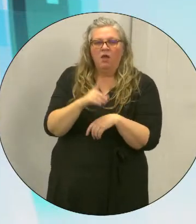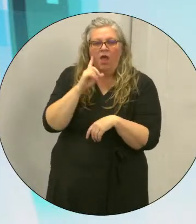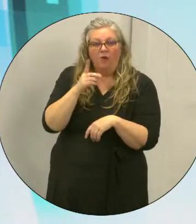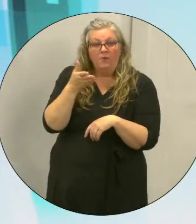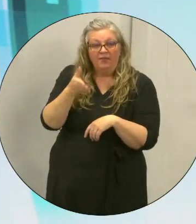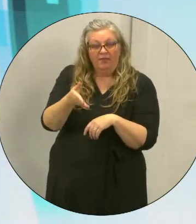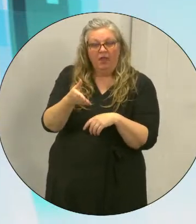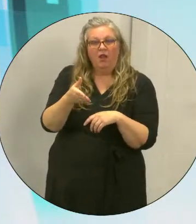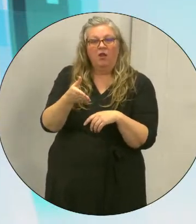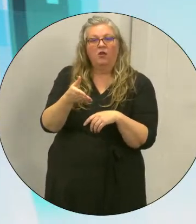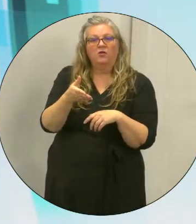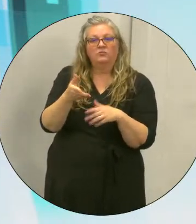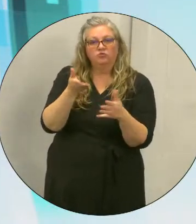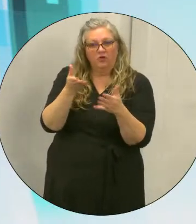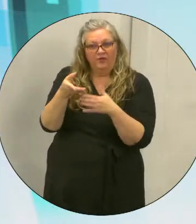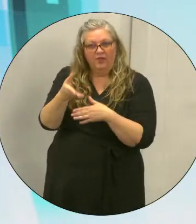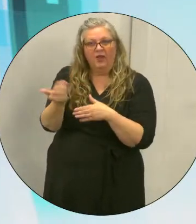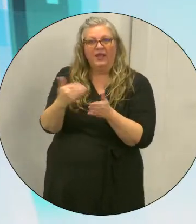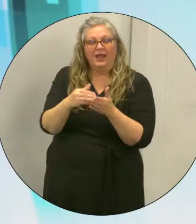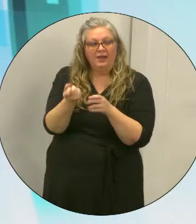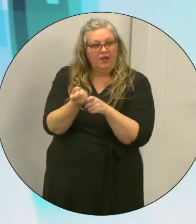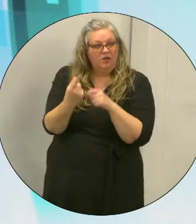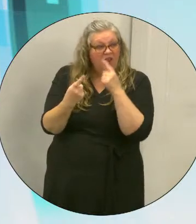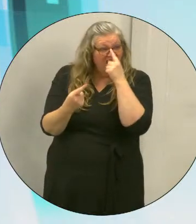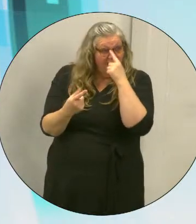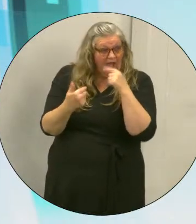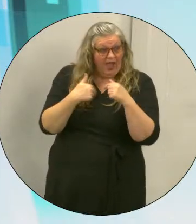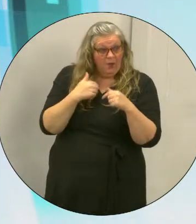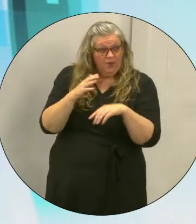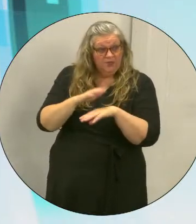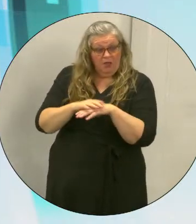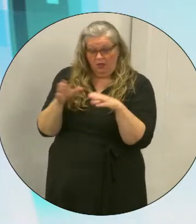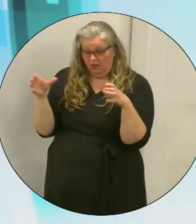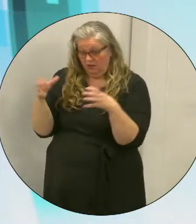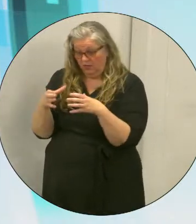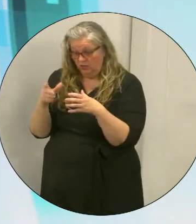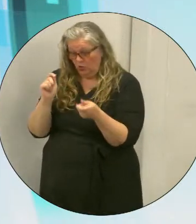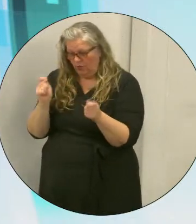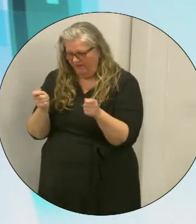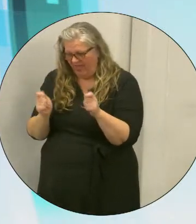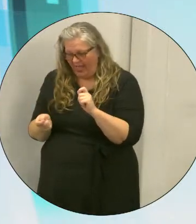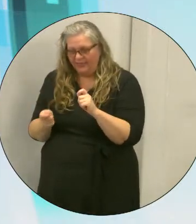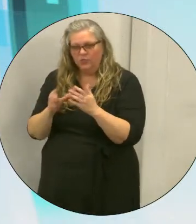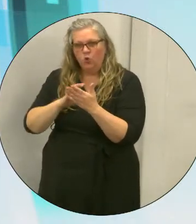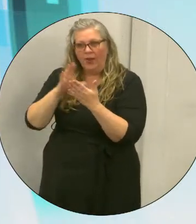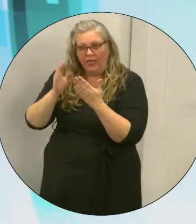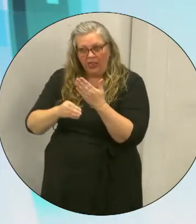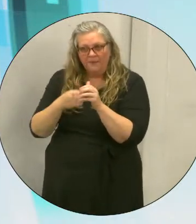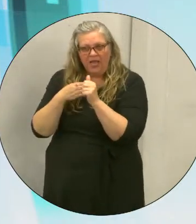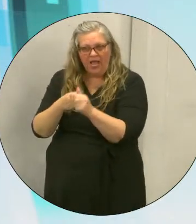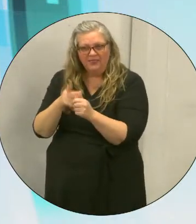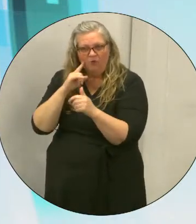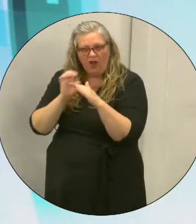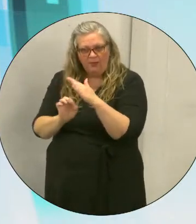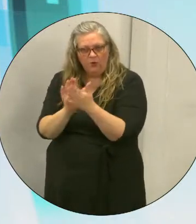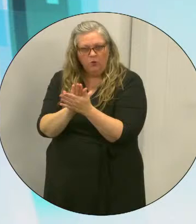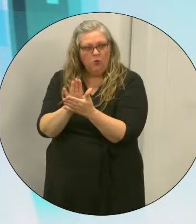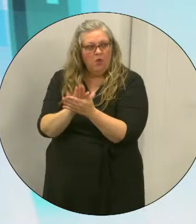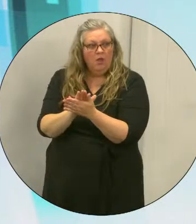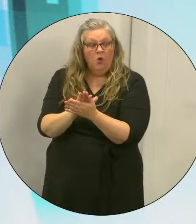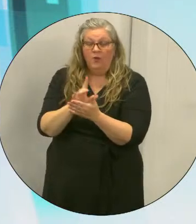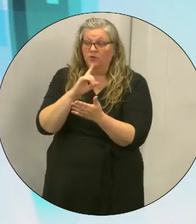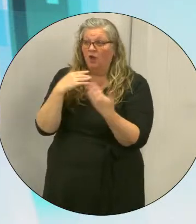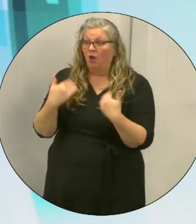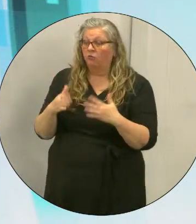I've served on a task force to revise and update our elementary music curriculum guides, which are a